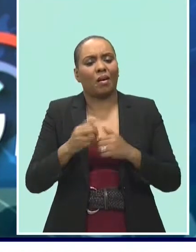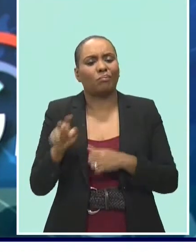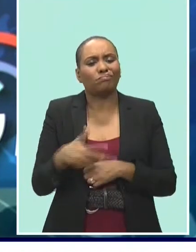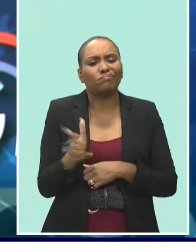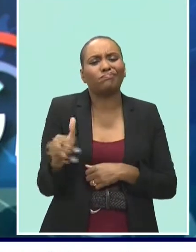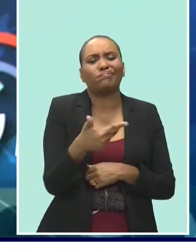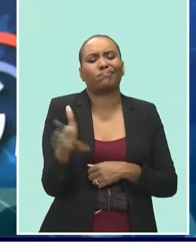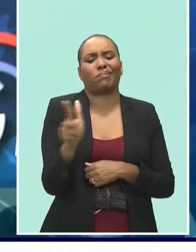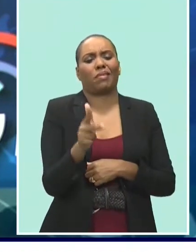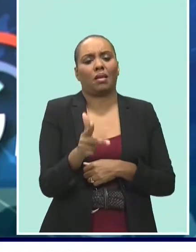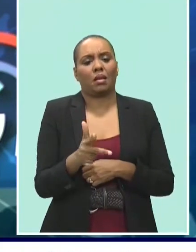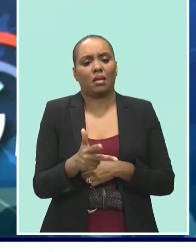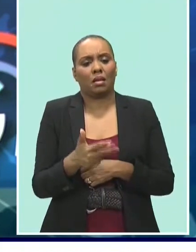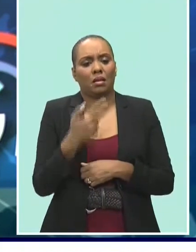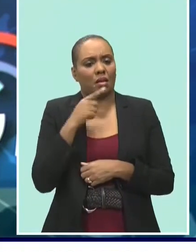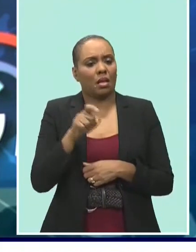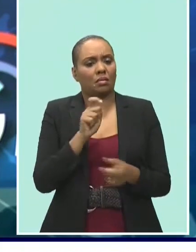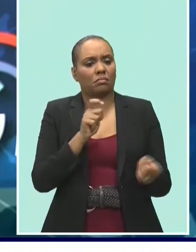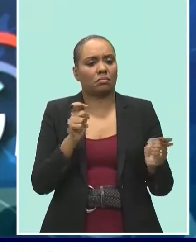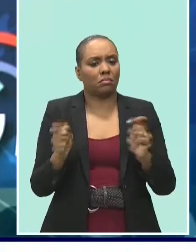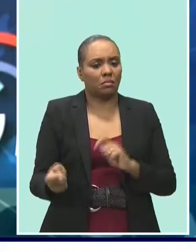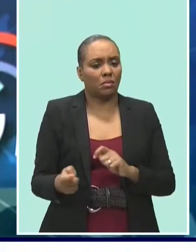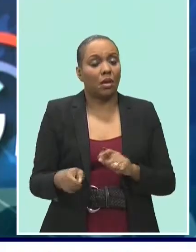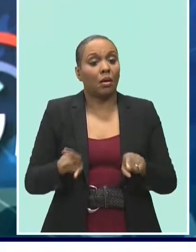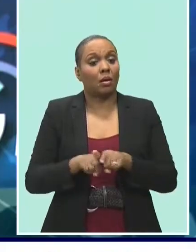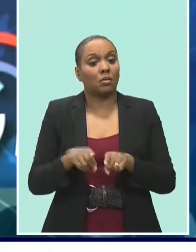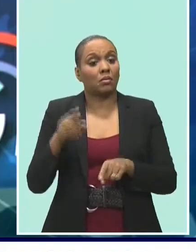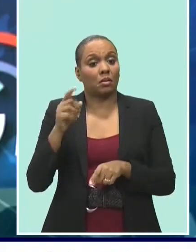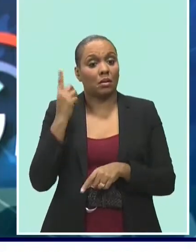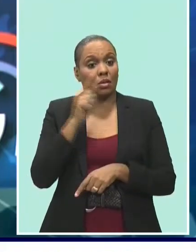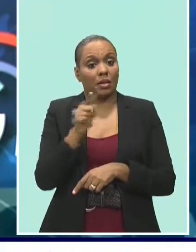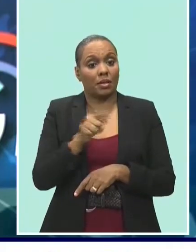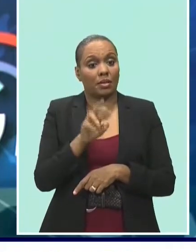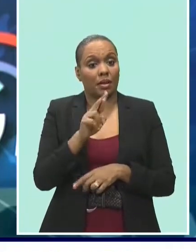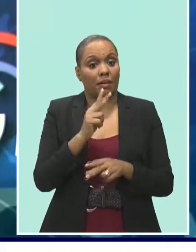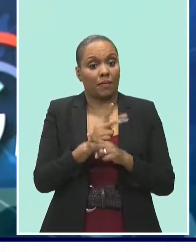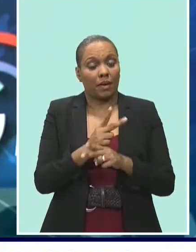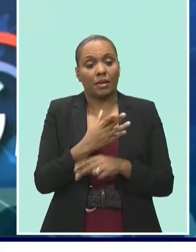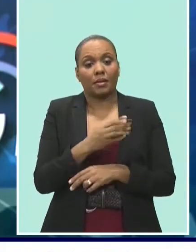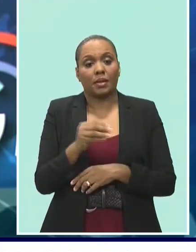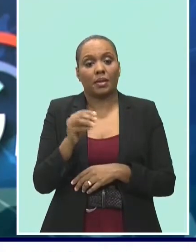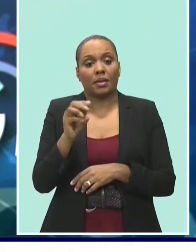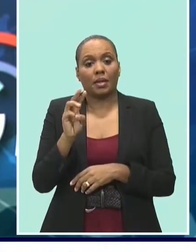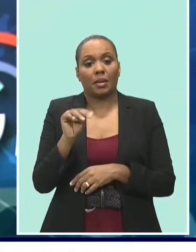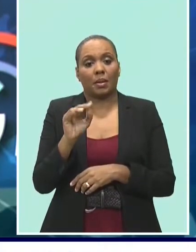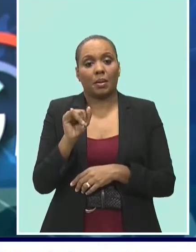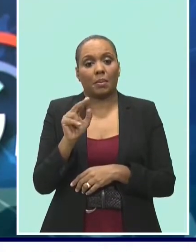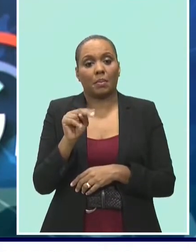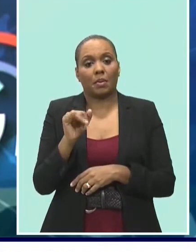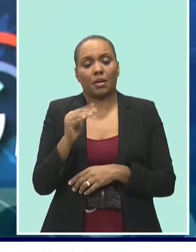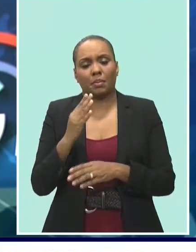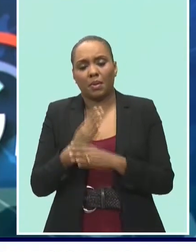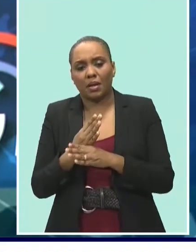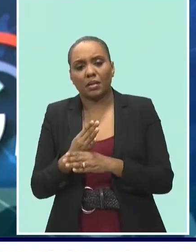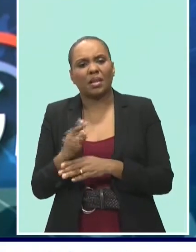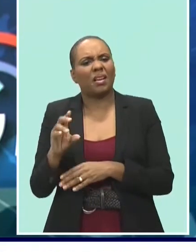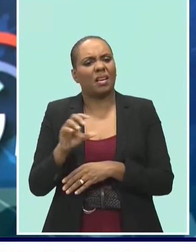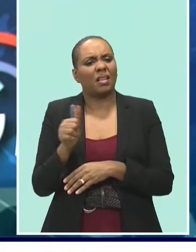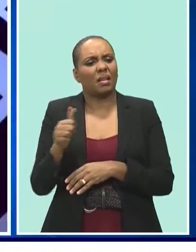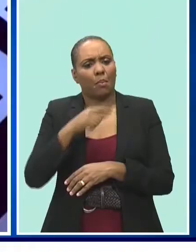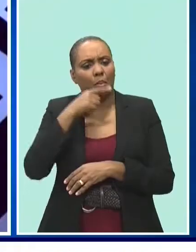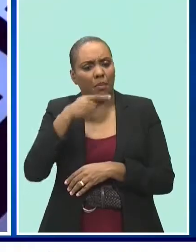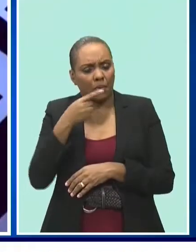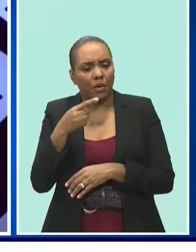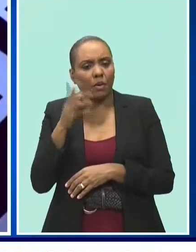manner of compensation has to change and announced plans to make GPS mandatory in all forms of public transportation.